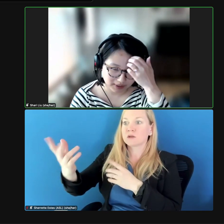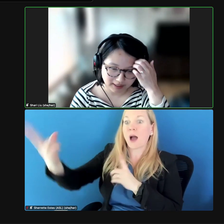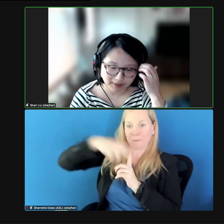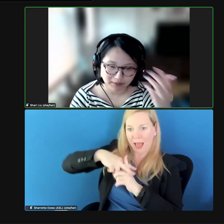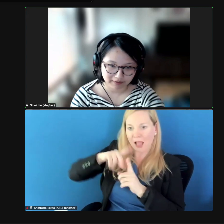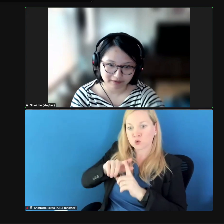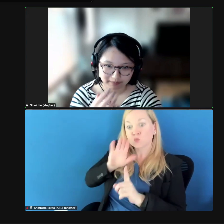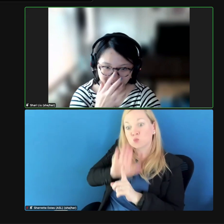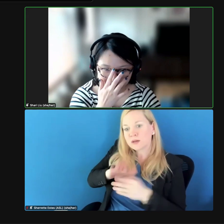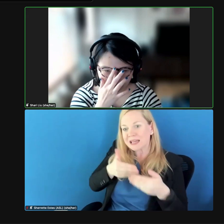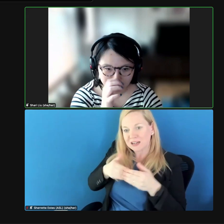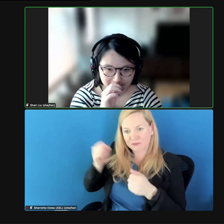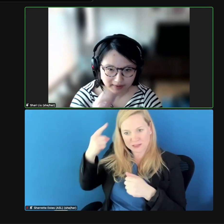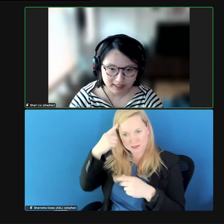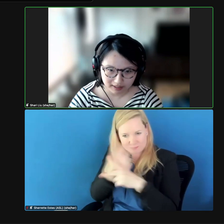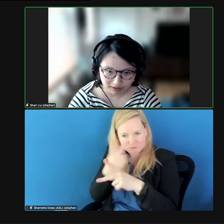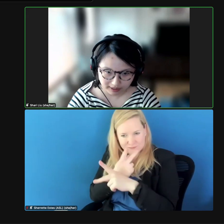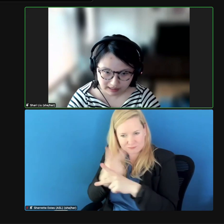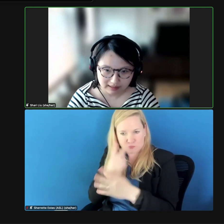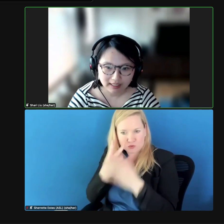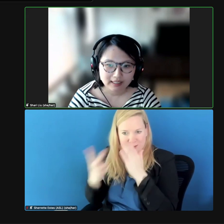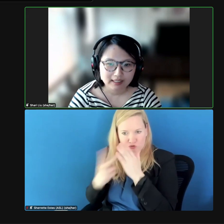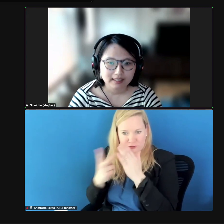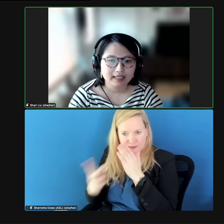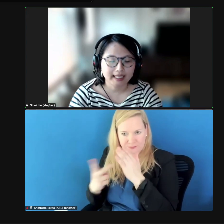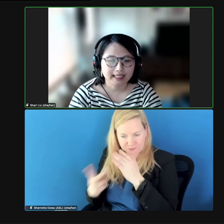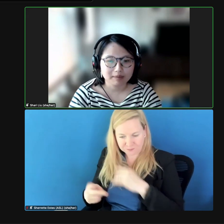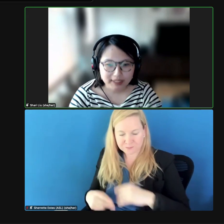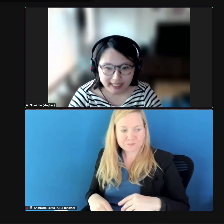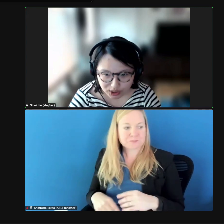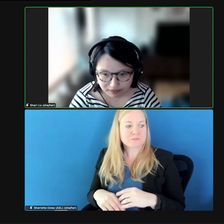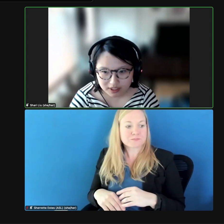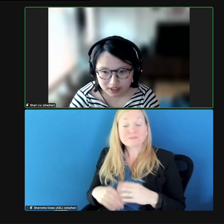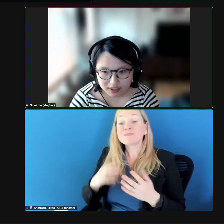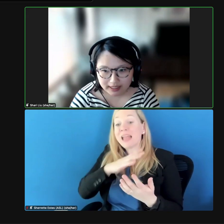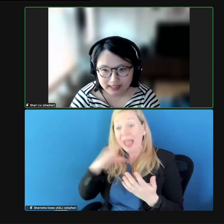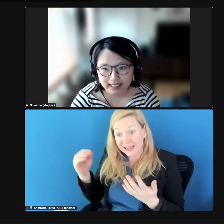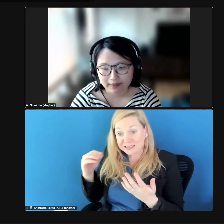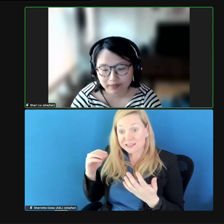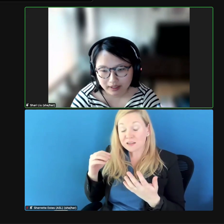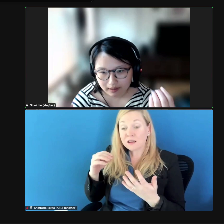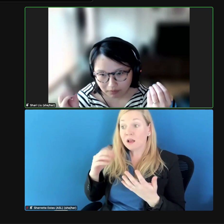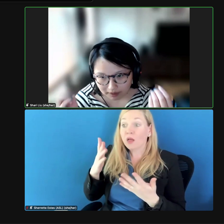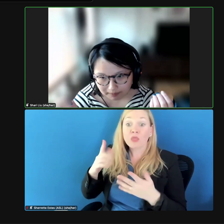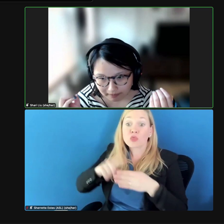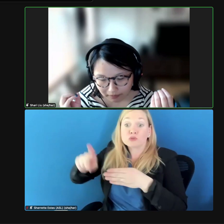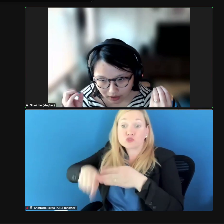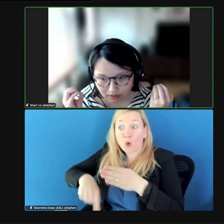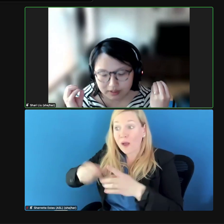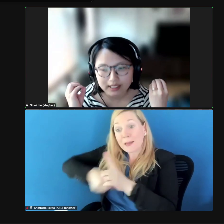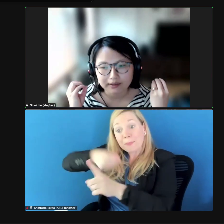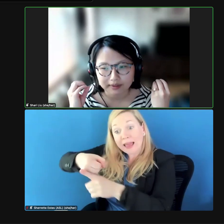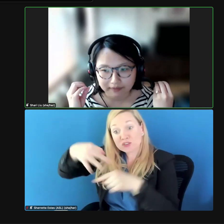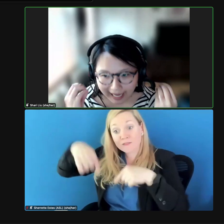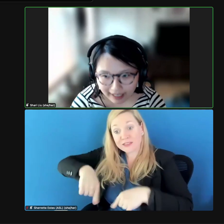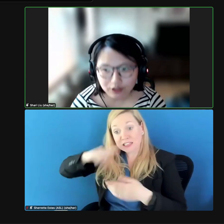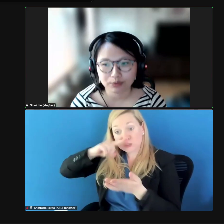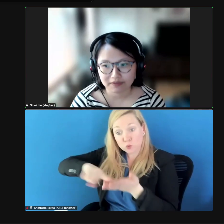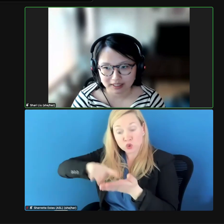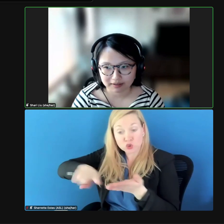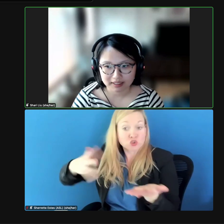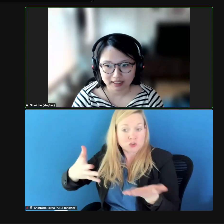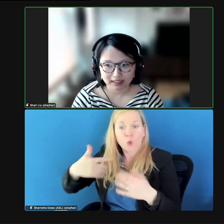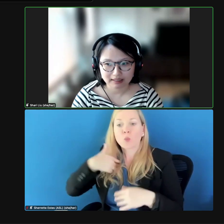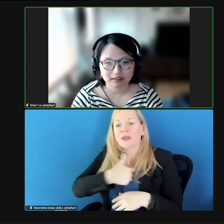this is work led by one of my awesome thesis students. And the implication of this work is that we use not only